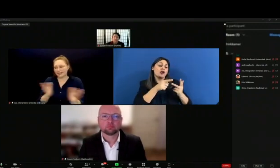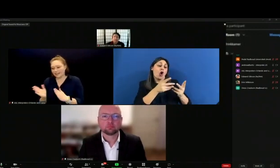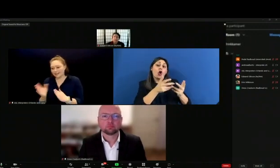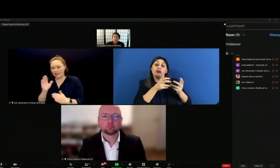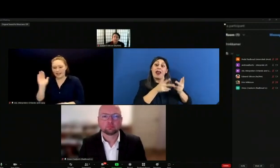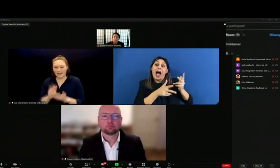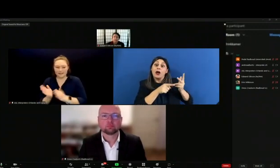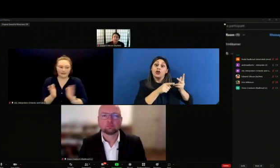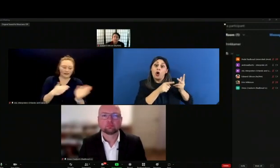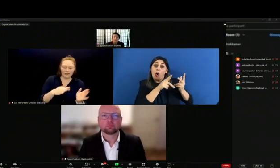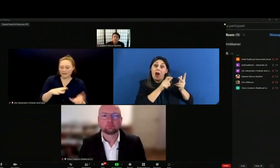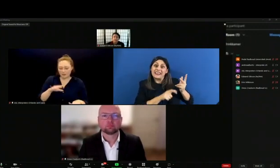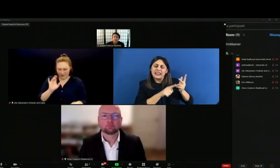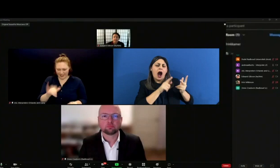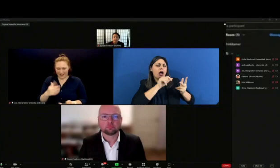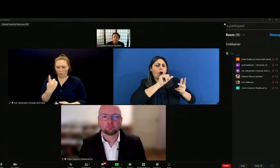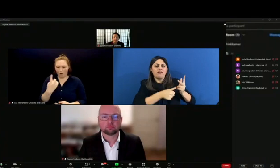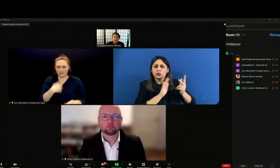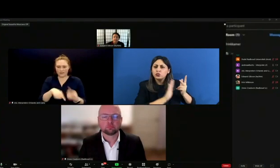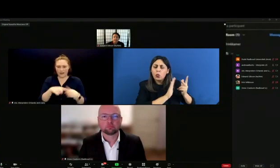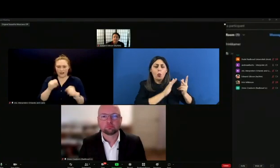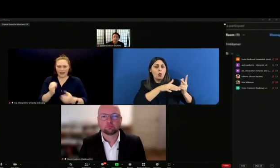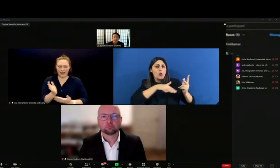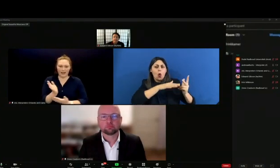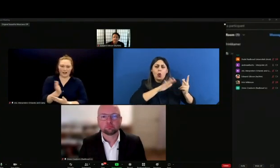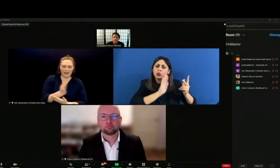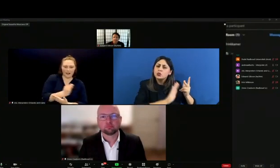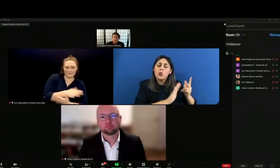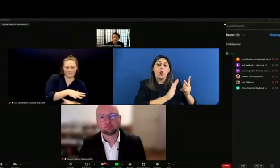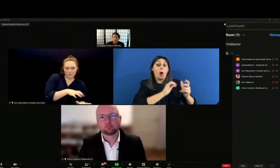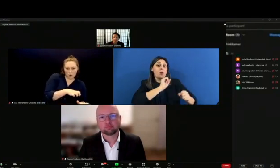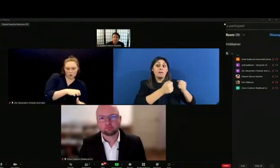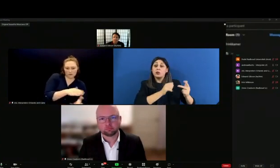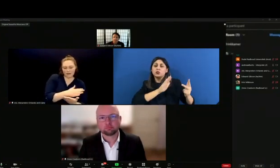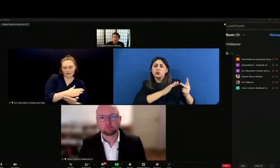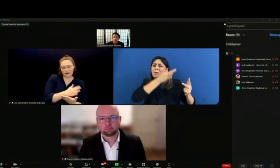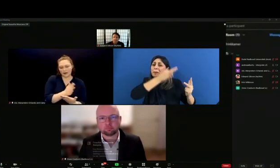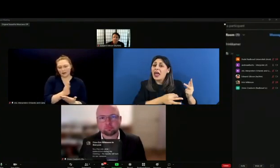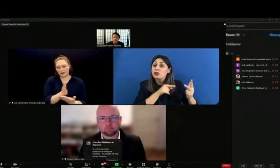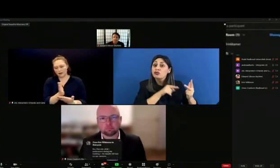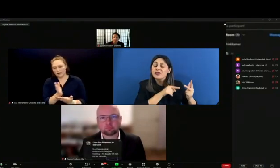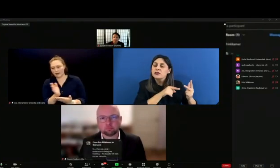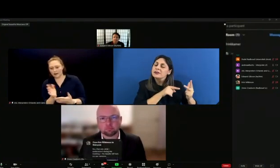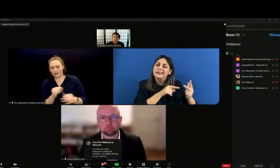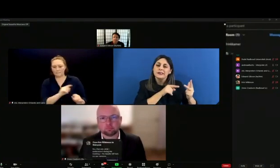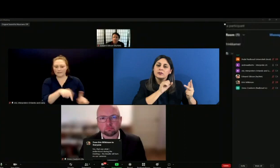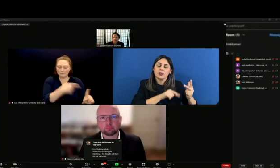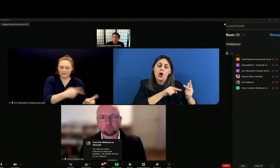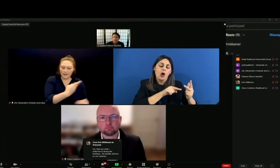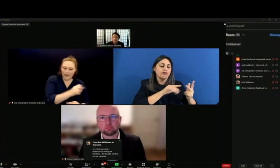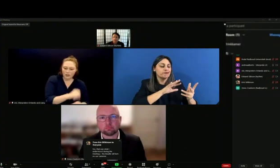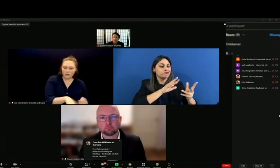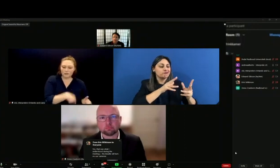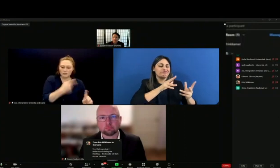lexical sign can indeed drift from being frozen form with a specific hand shape, with a specific location, with a